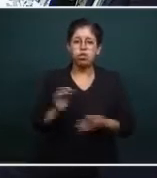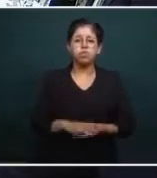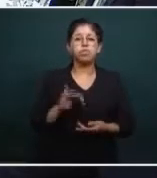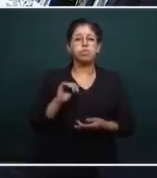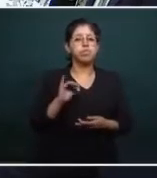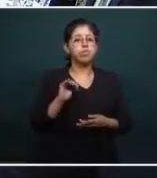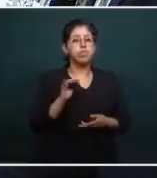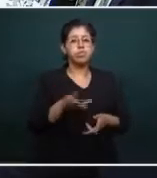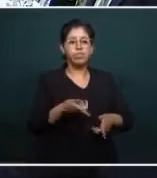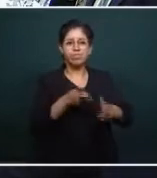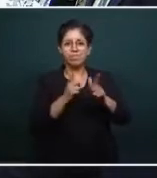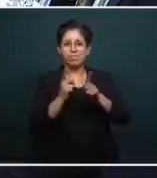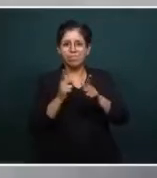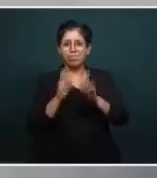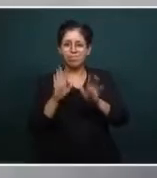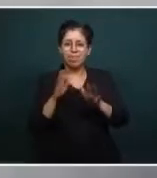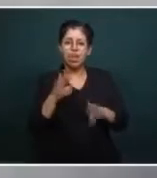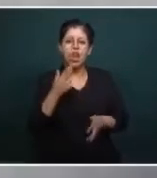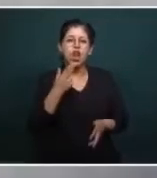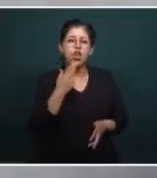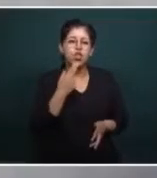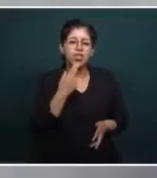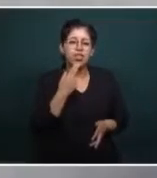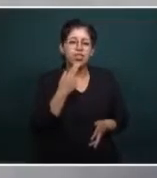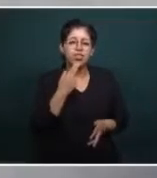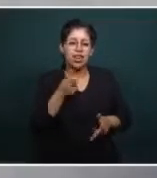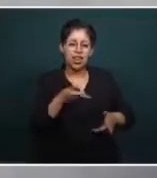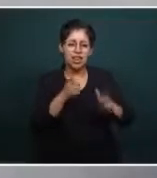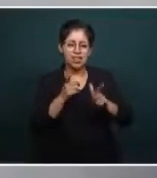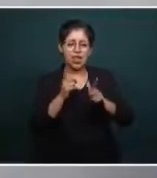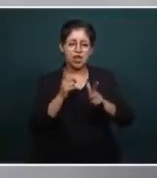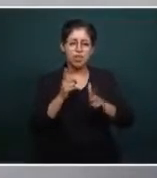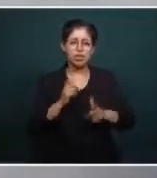activity alguna u otra forma that in se some way utilizan can be utilized,